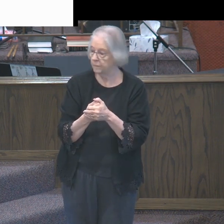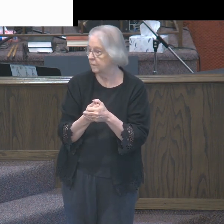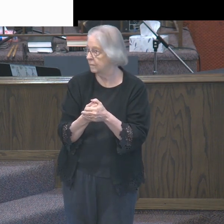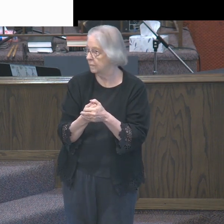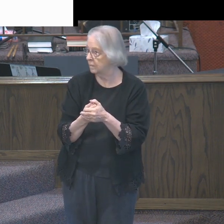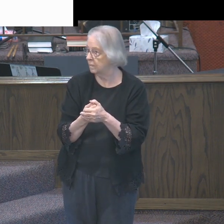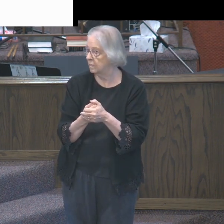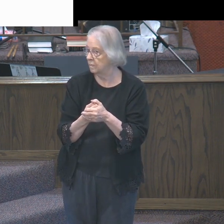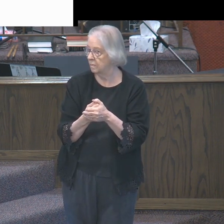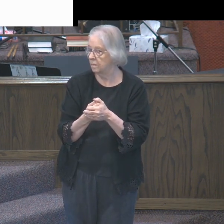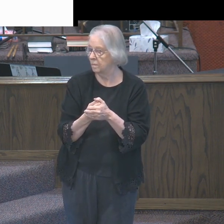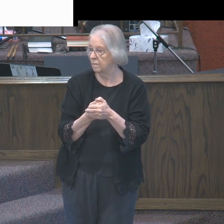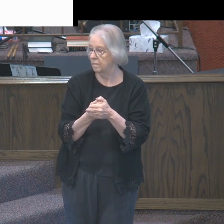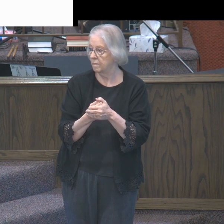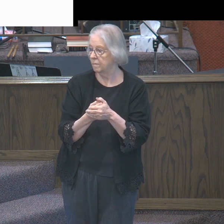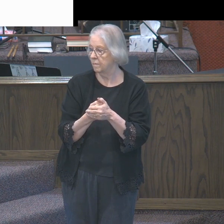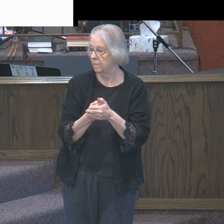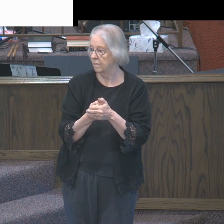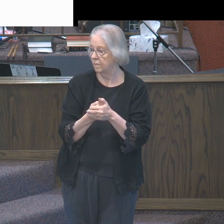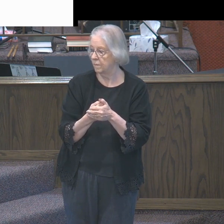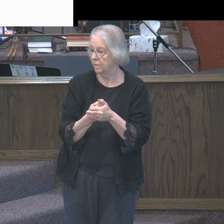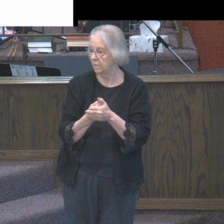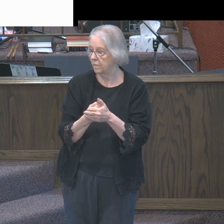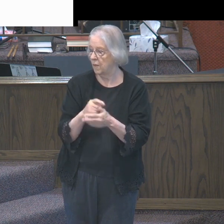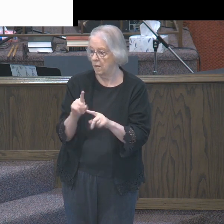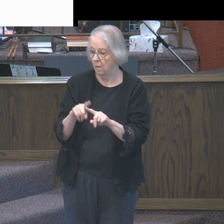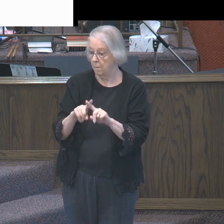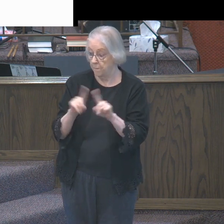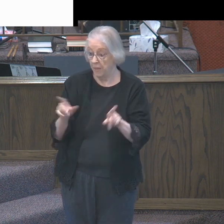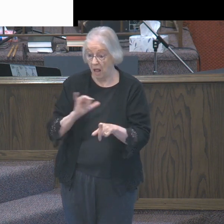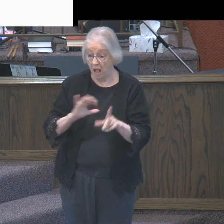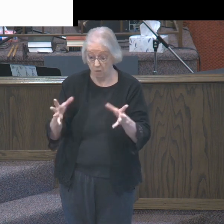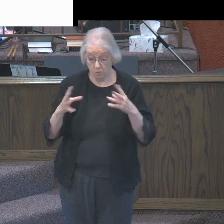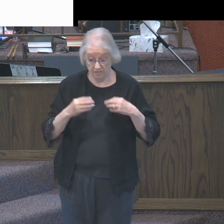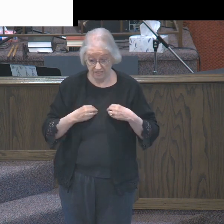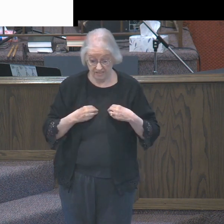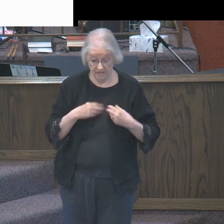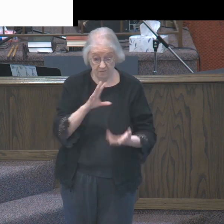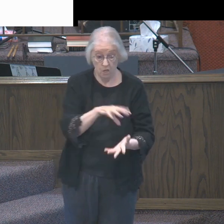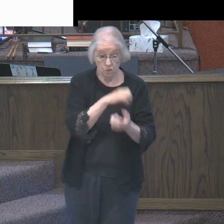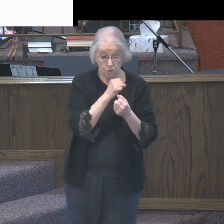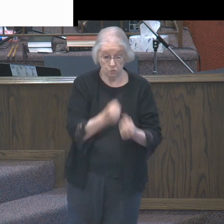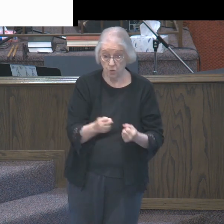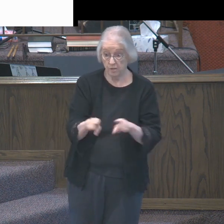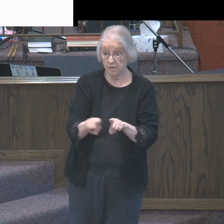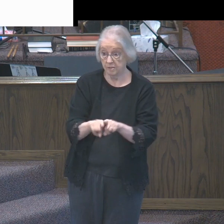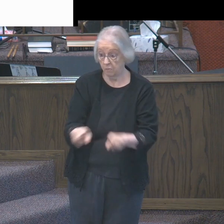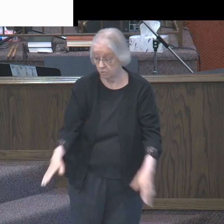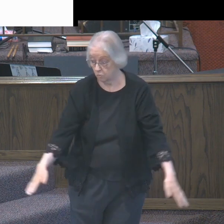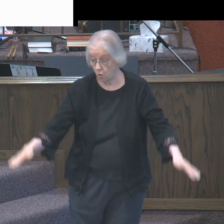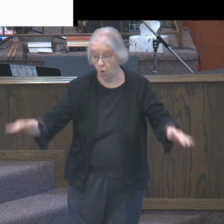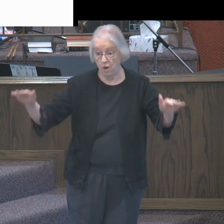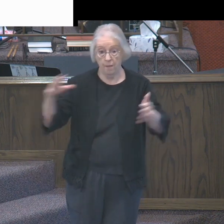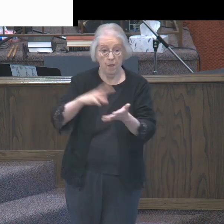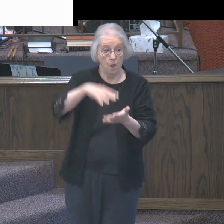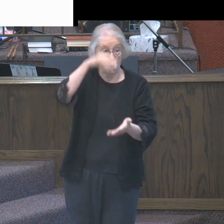But that was strengthened as I learned verses like John 3:16, where I could think